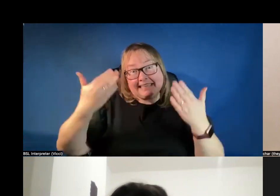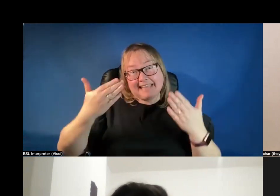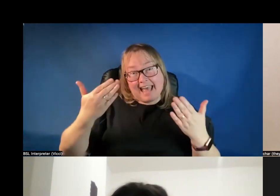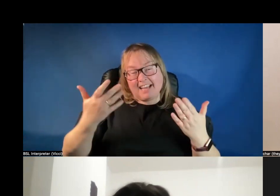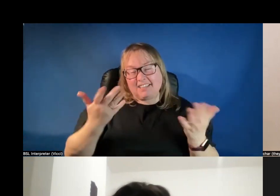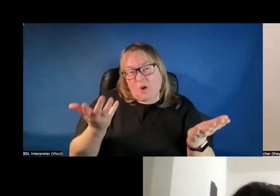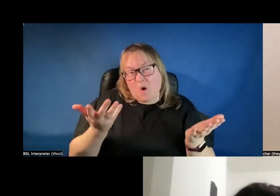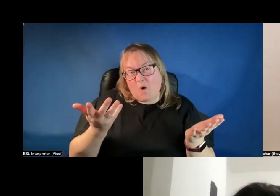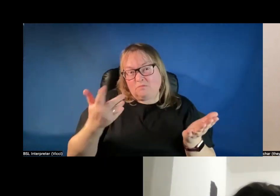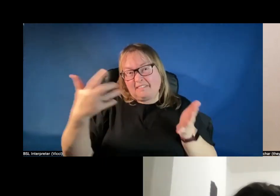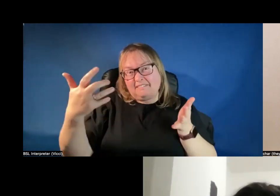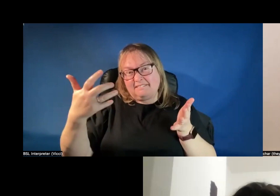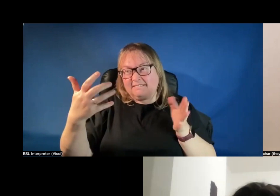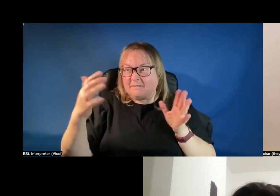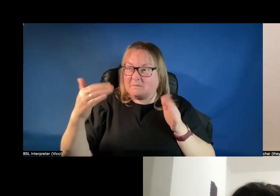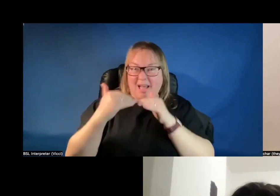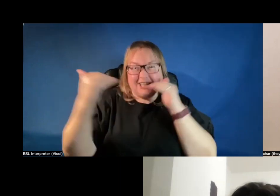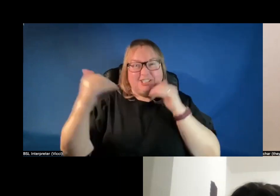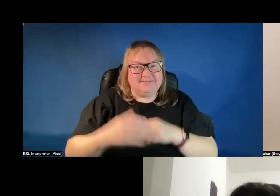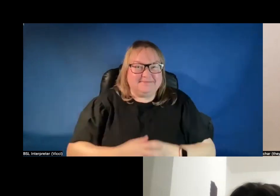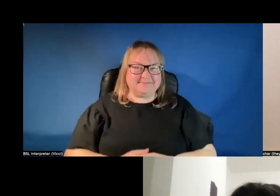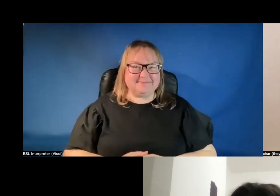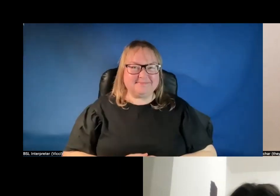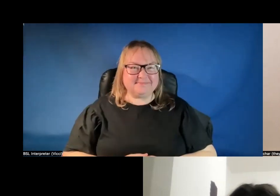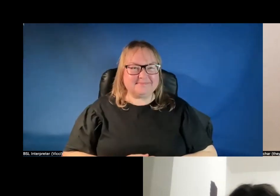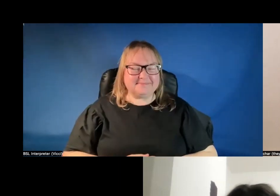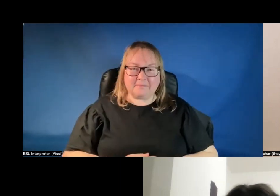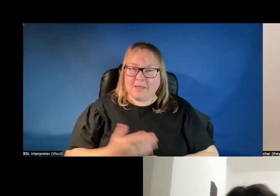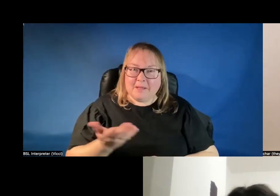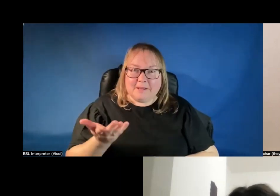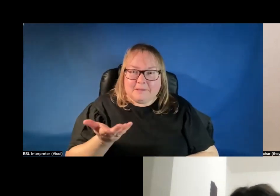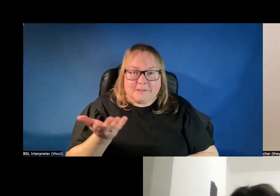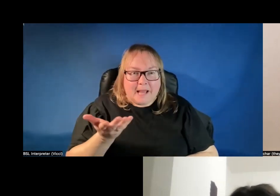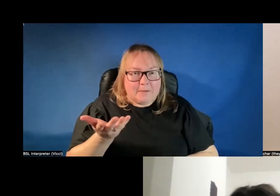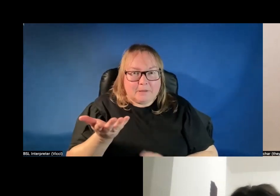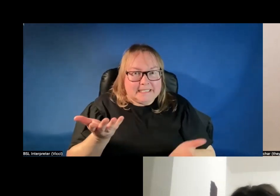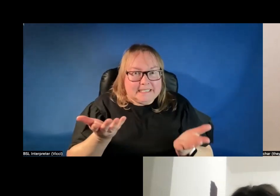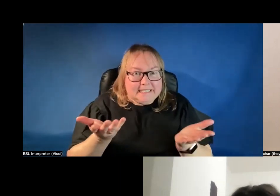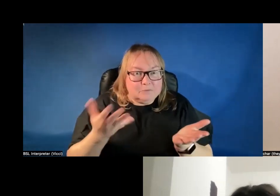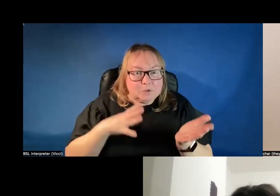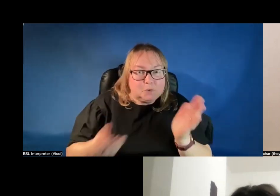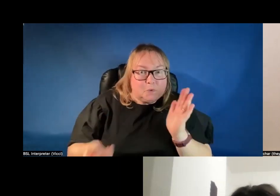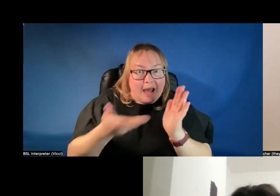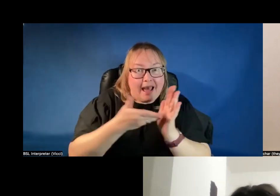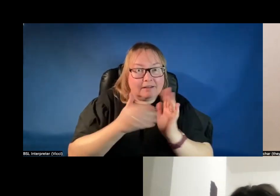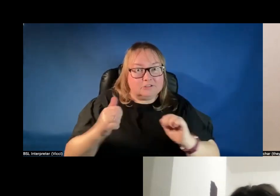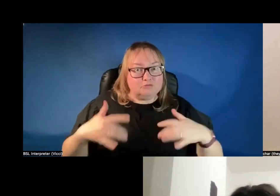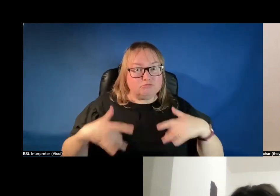well. Would anybody else like to add anything in?